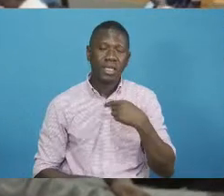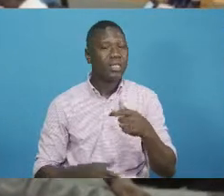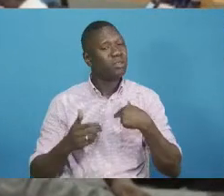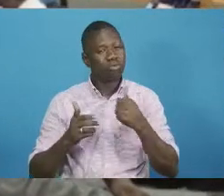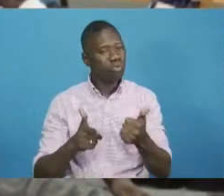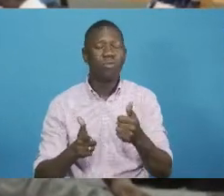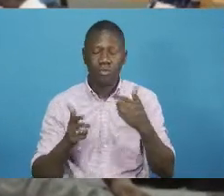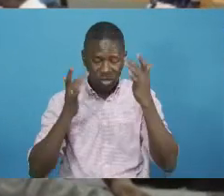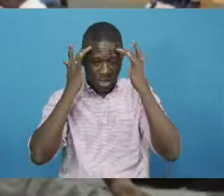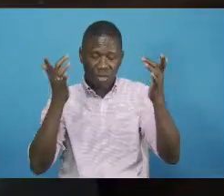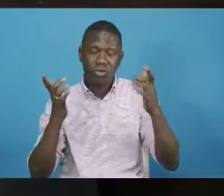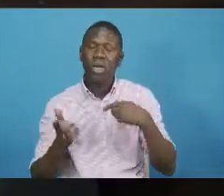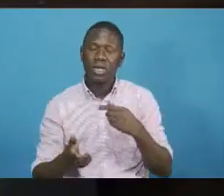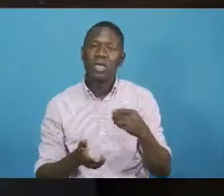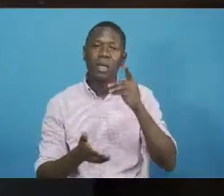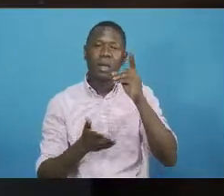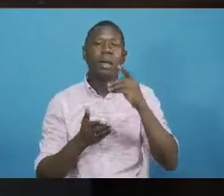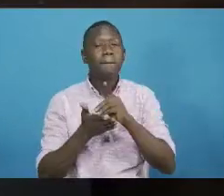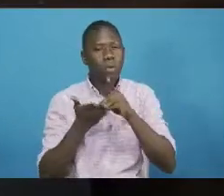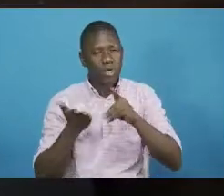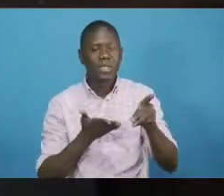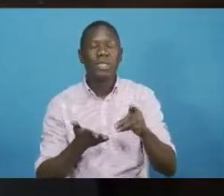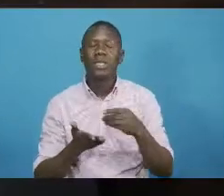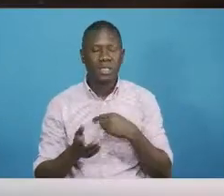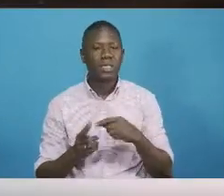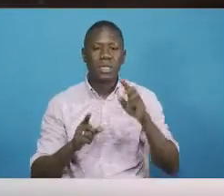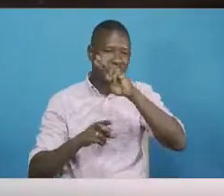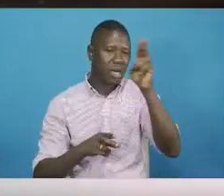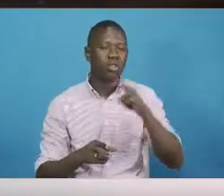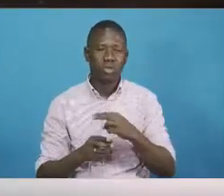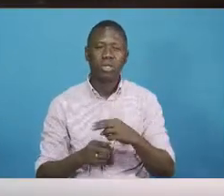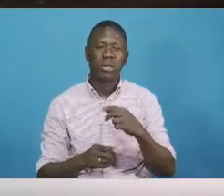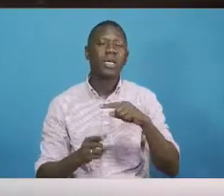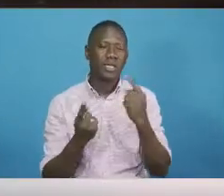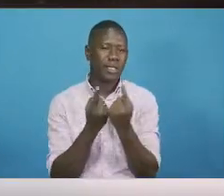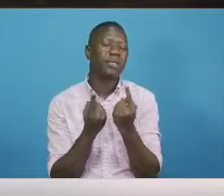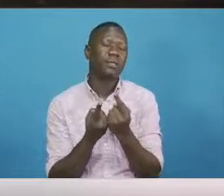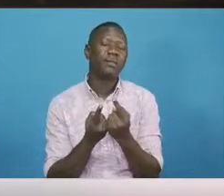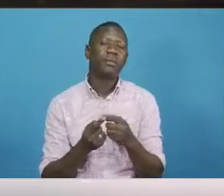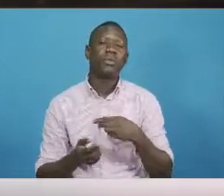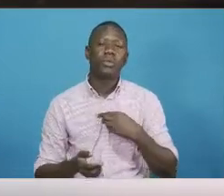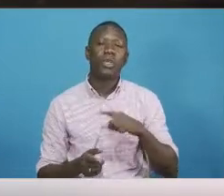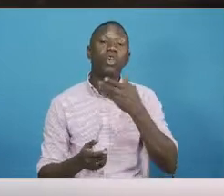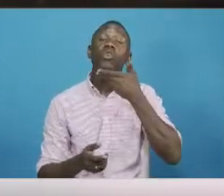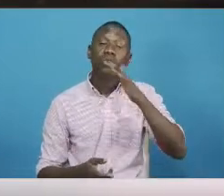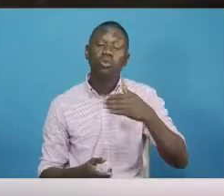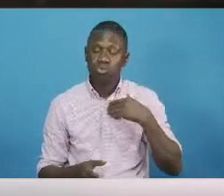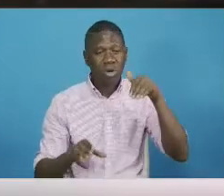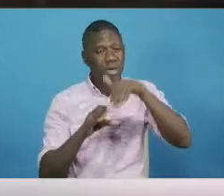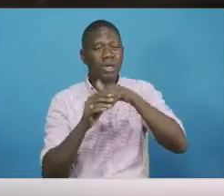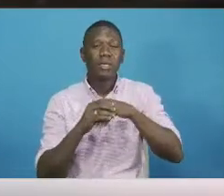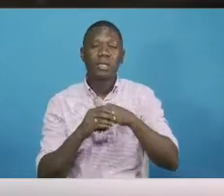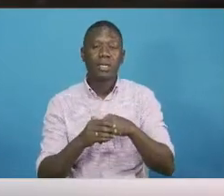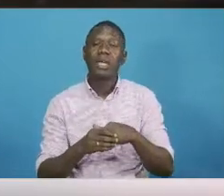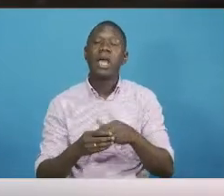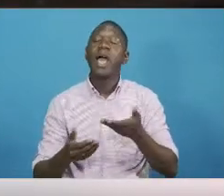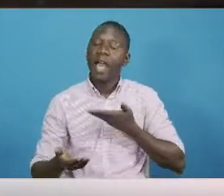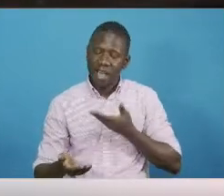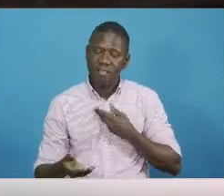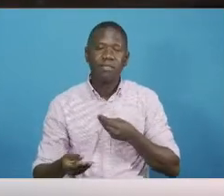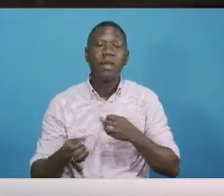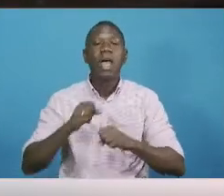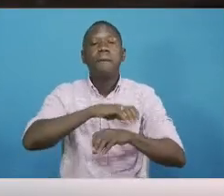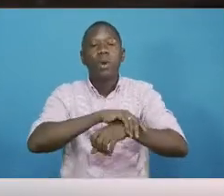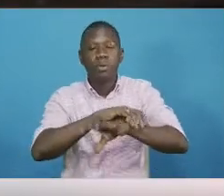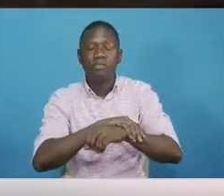inclusion of TVET policy is a national priority. Youths to be engaged in gainful employment, for Gambian youths to be